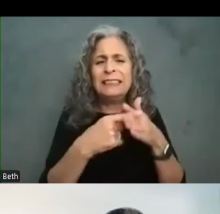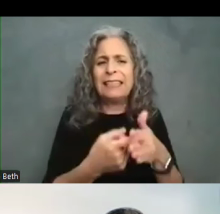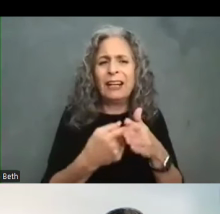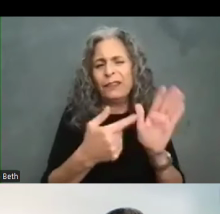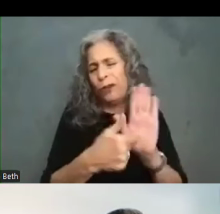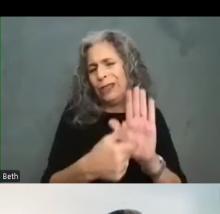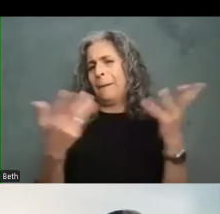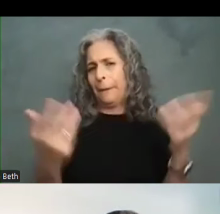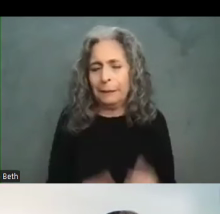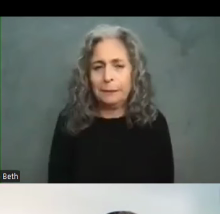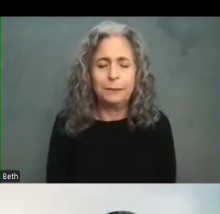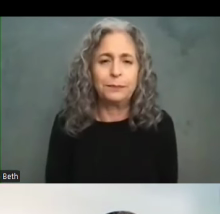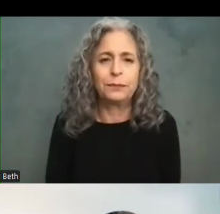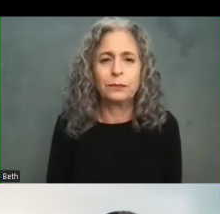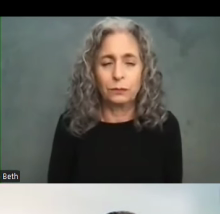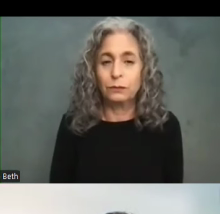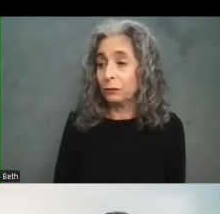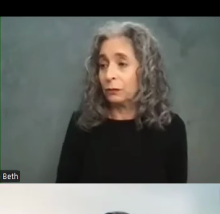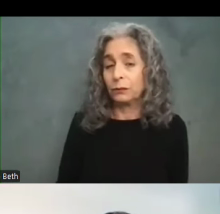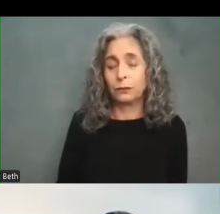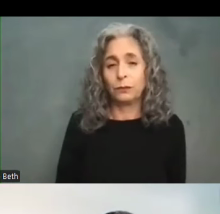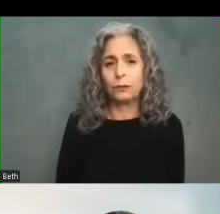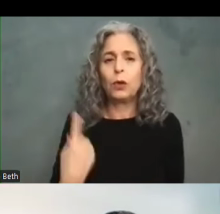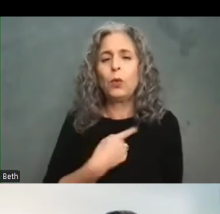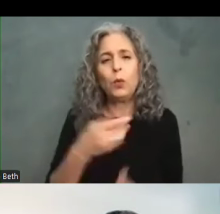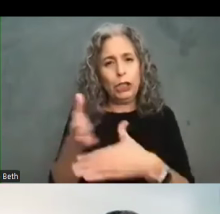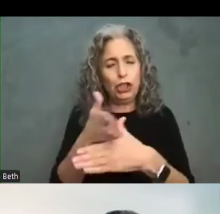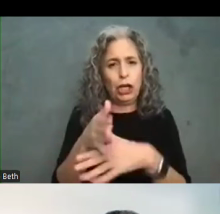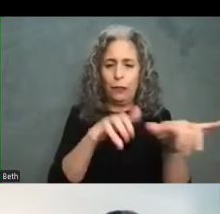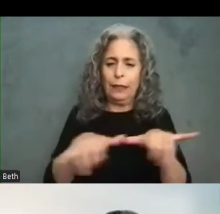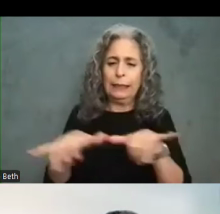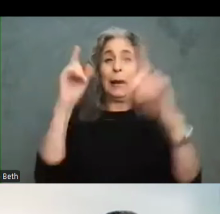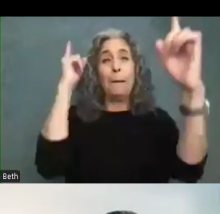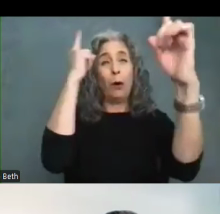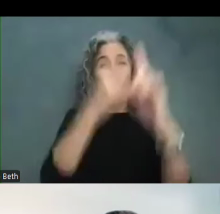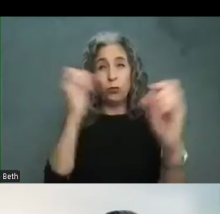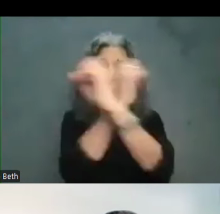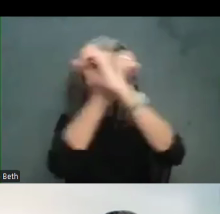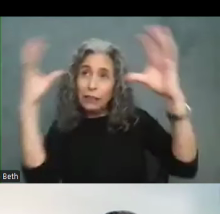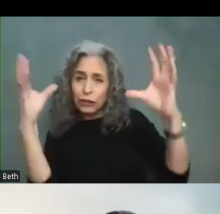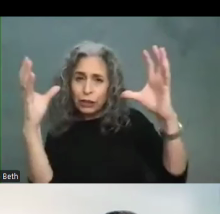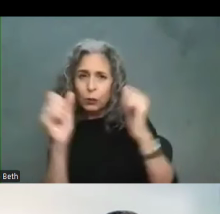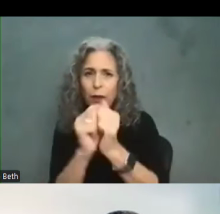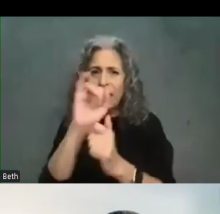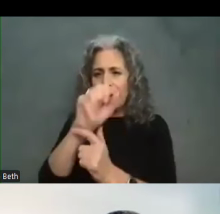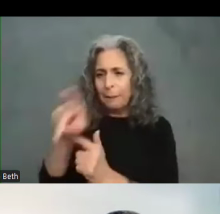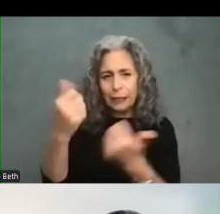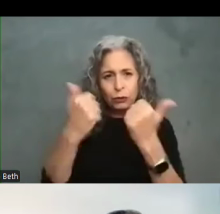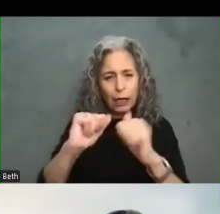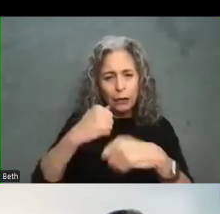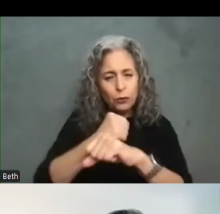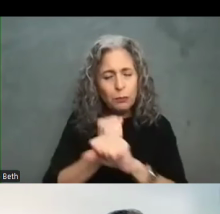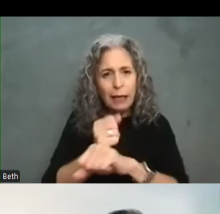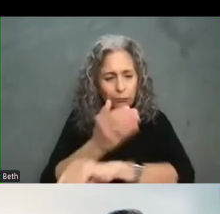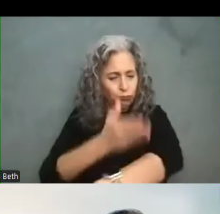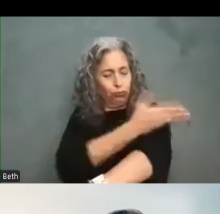example. Yeah, we share the same sort of goals and vision as IAAP, trying to make things better for